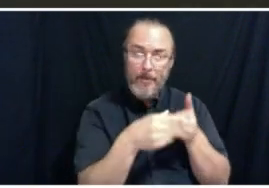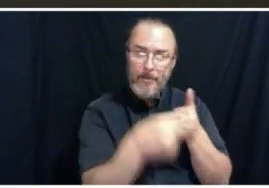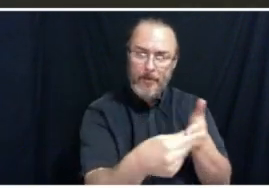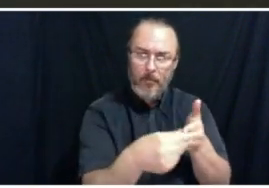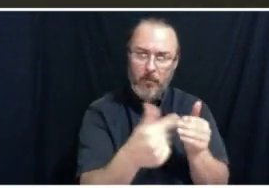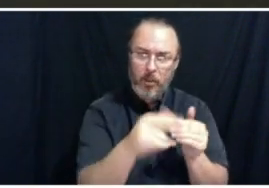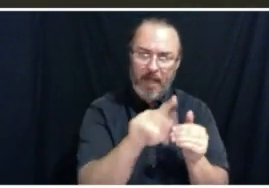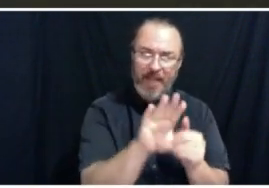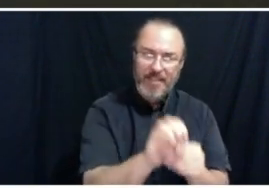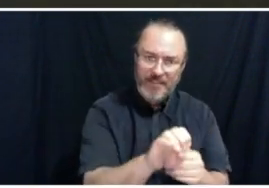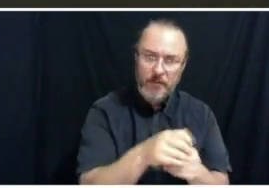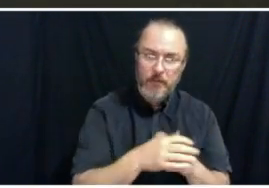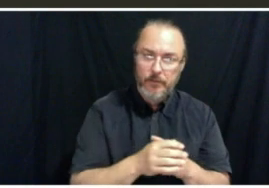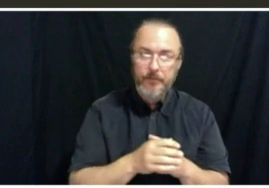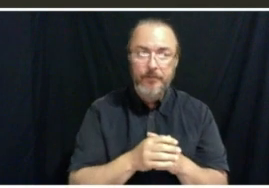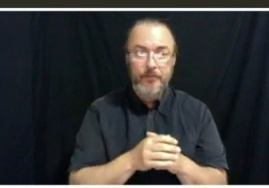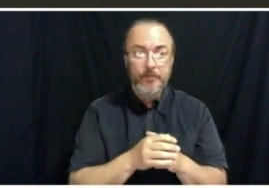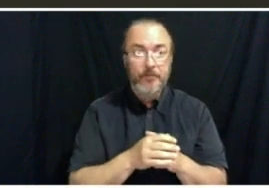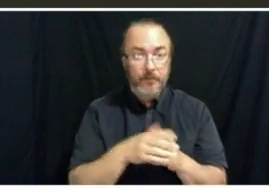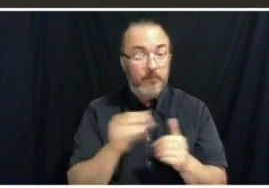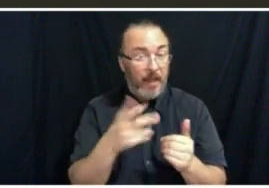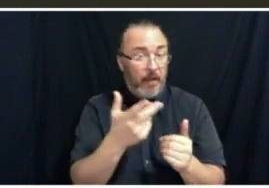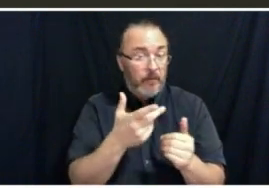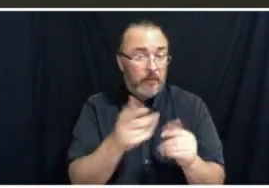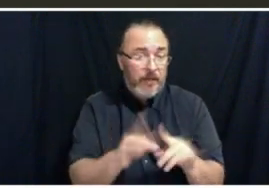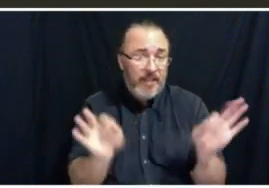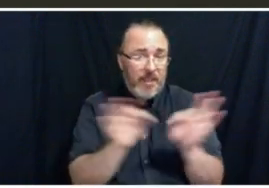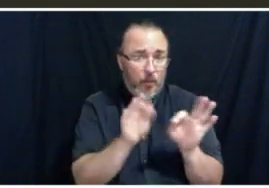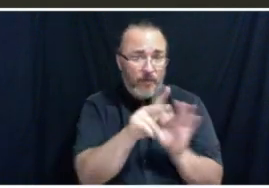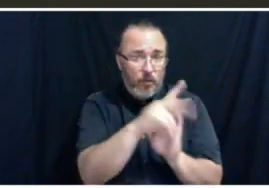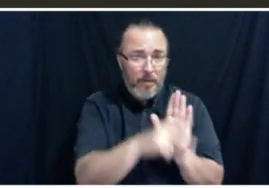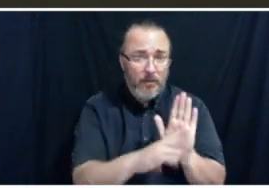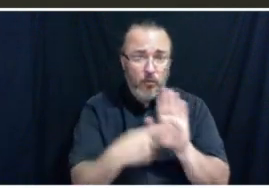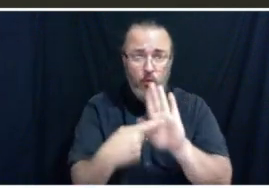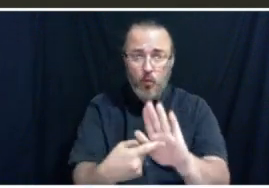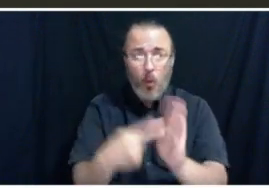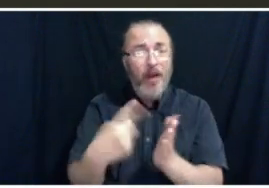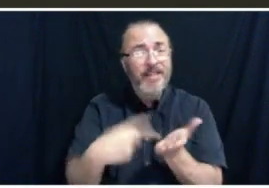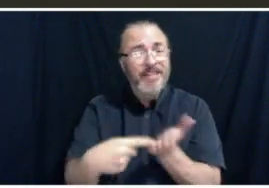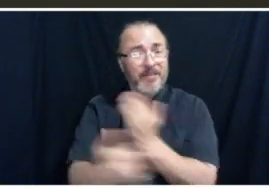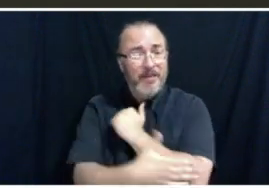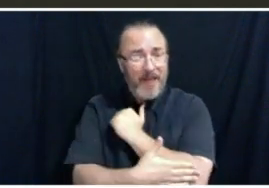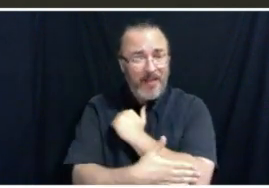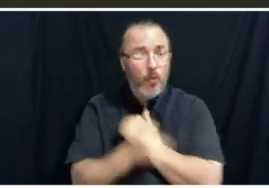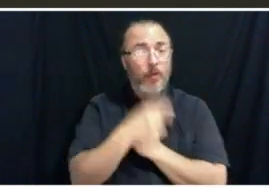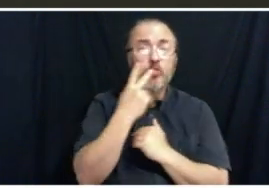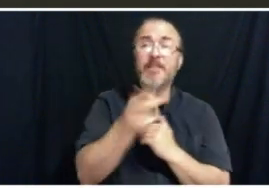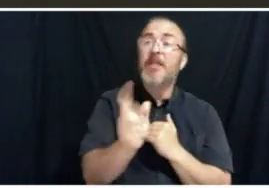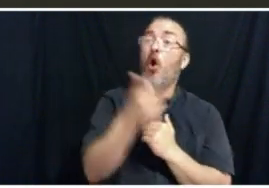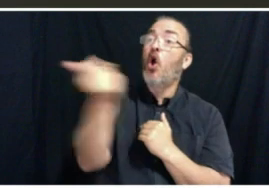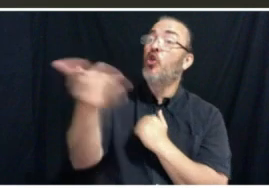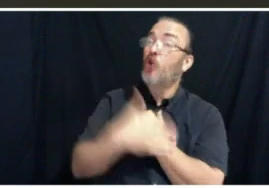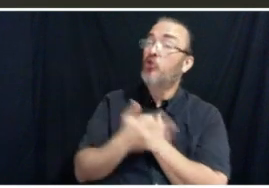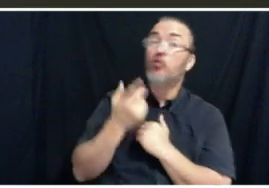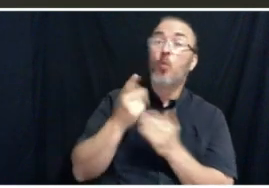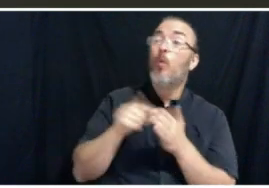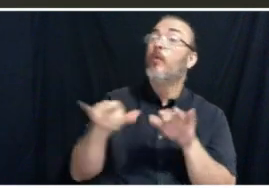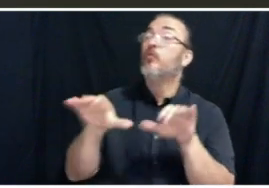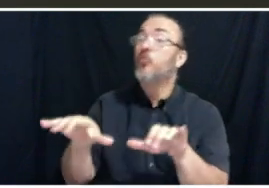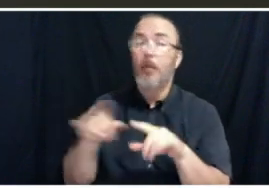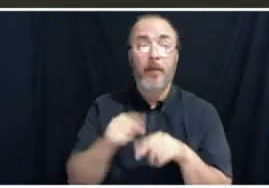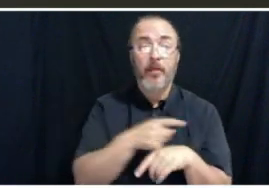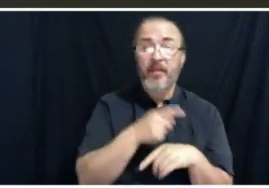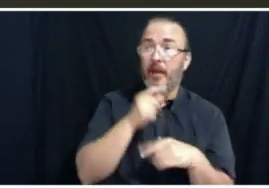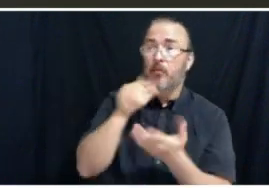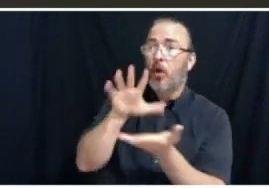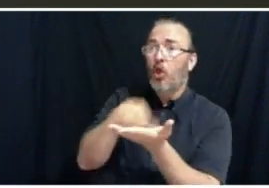Second Life through the policy dashboard is taking. Sometimes countries simply want to see what others are doing without necessarily having the knowledge curated for them.